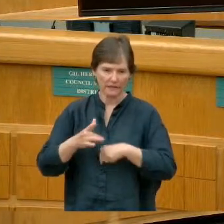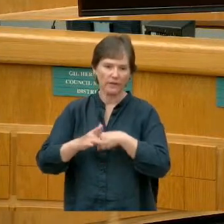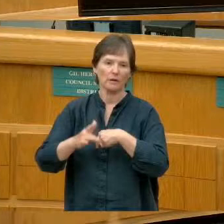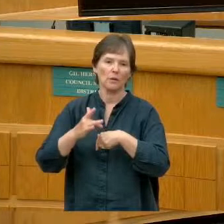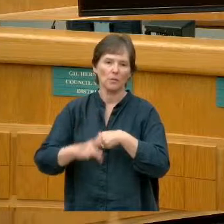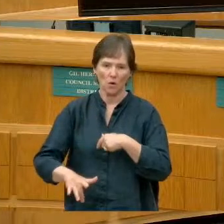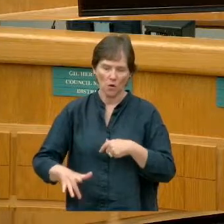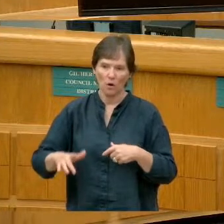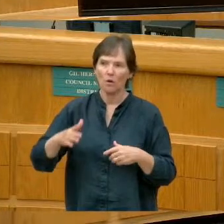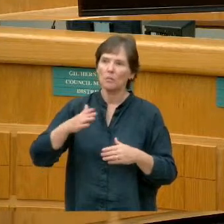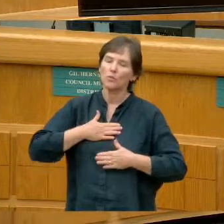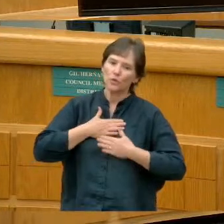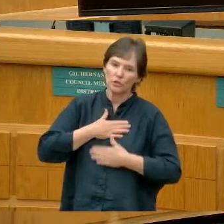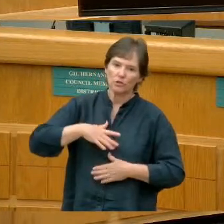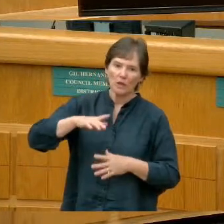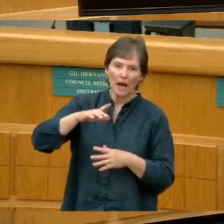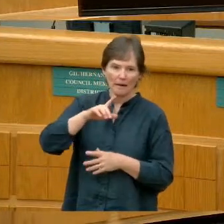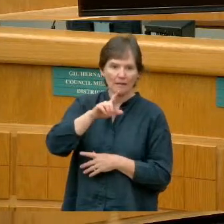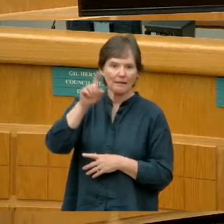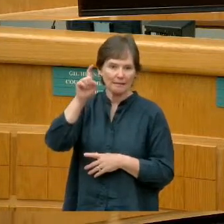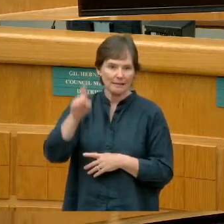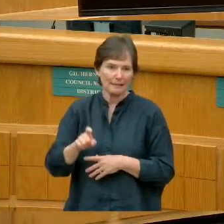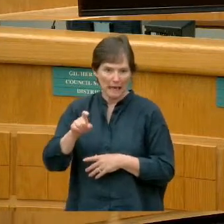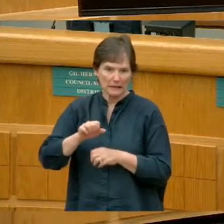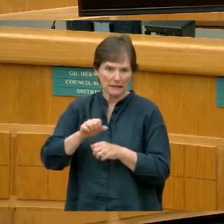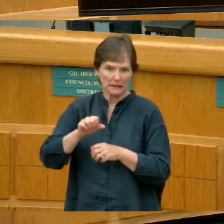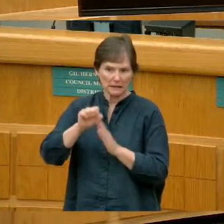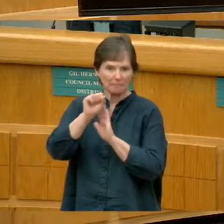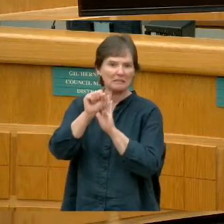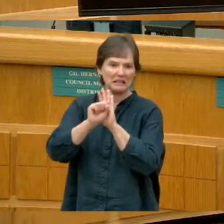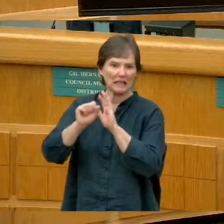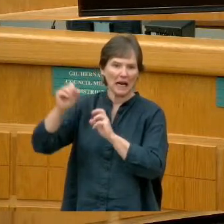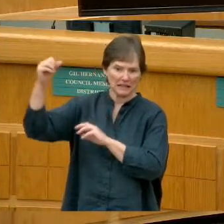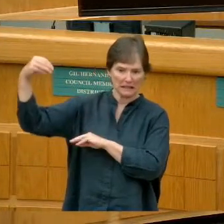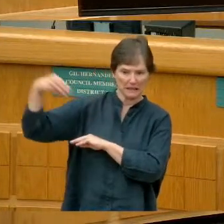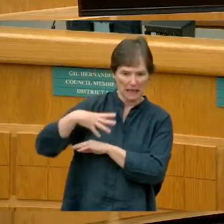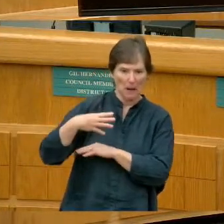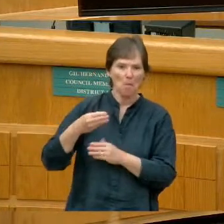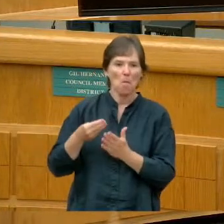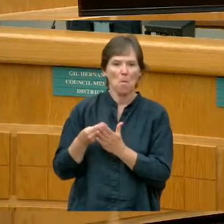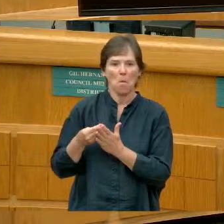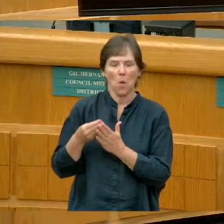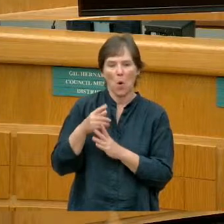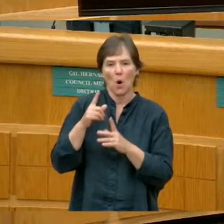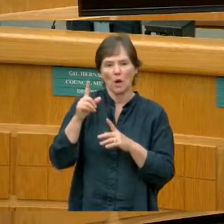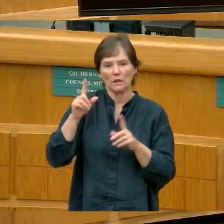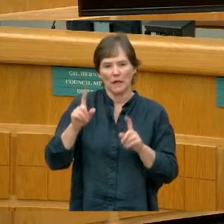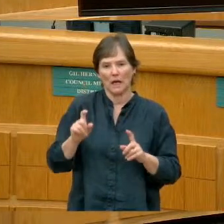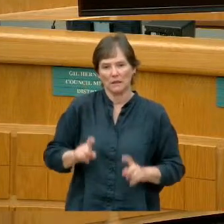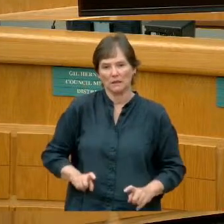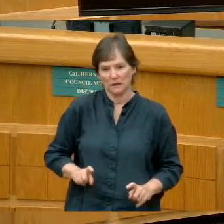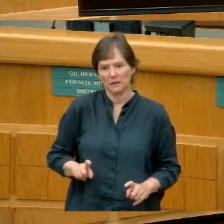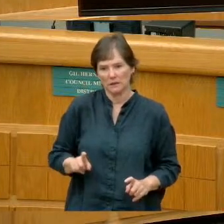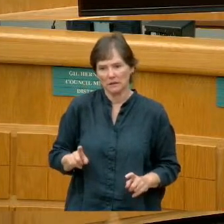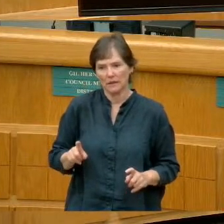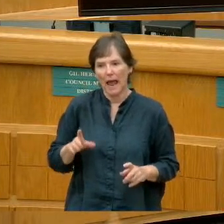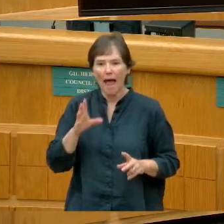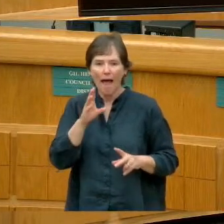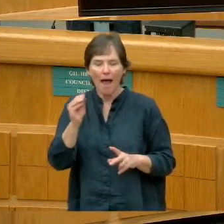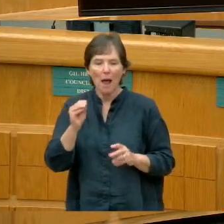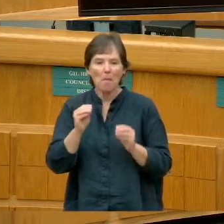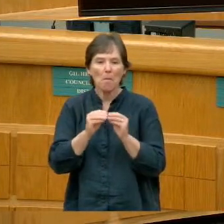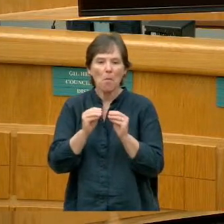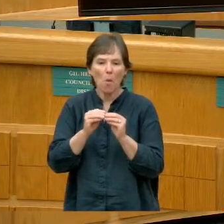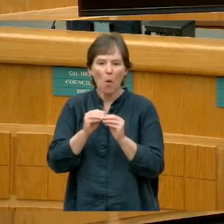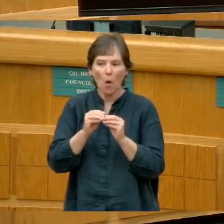been relentless in working with the state to get our supplies, especially the ones that we need in the lab to actually conduct the analysis. And so we